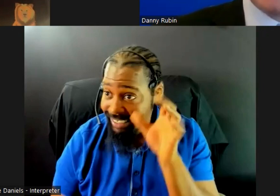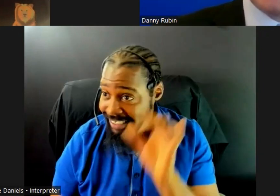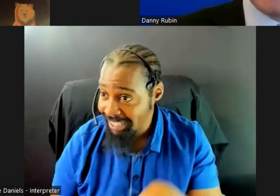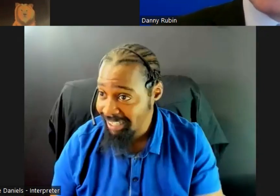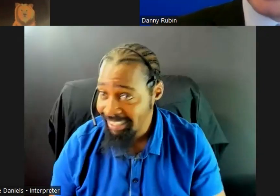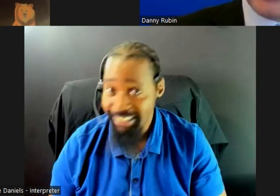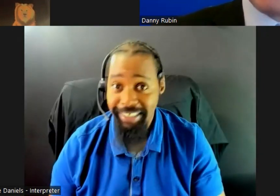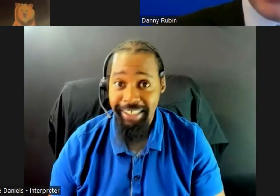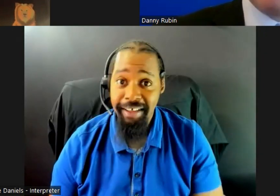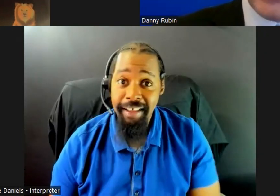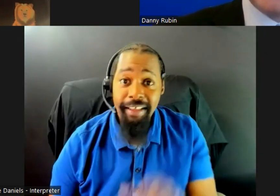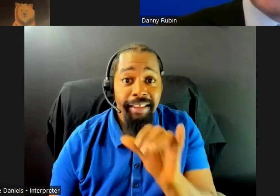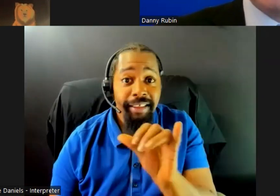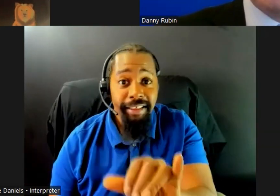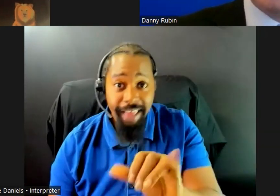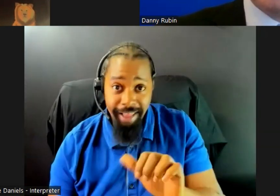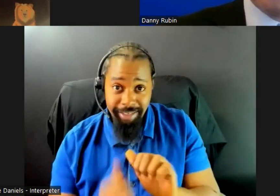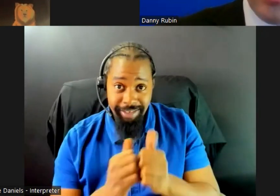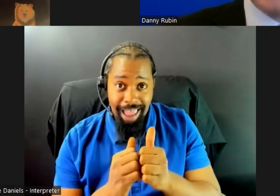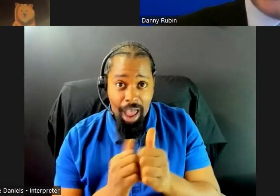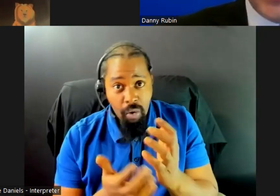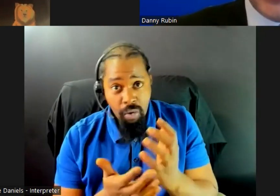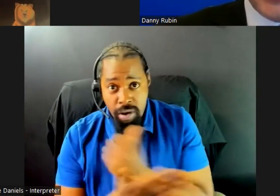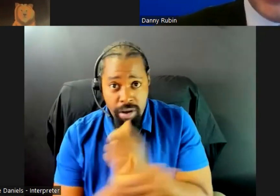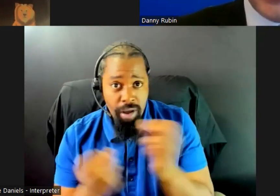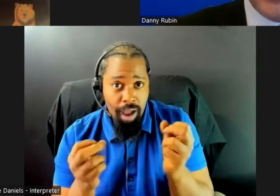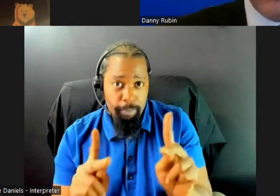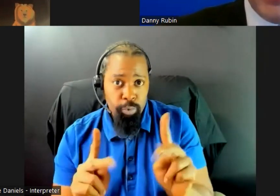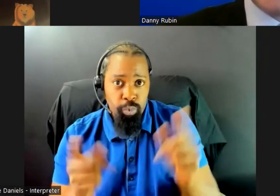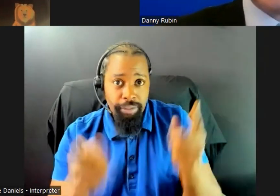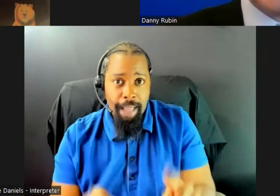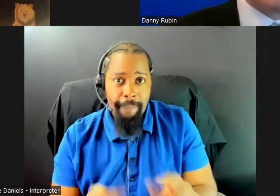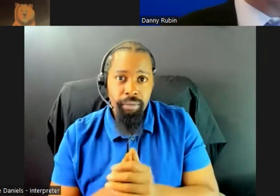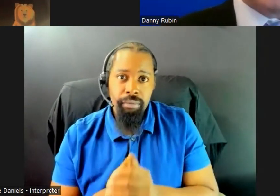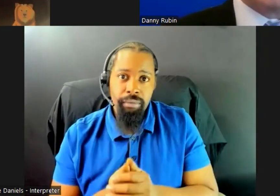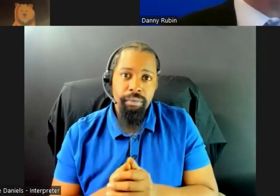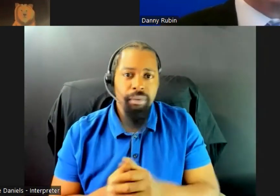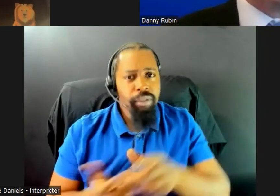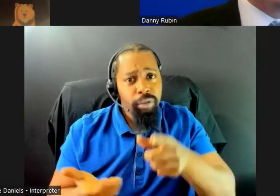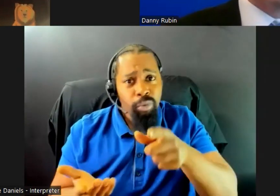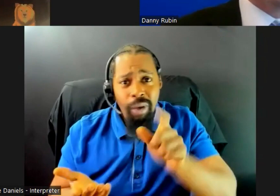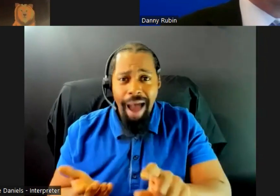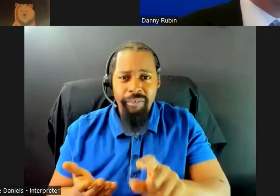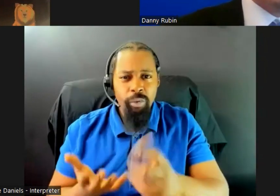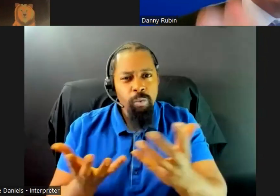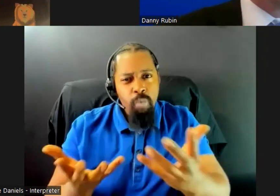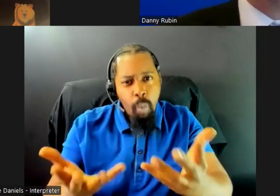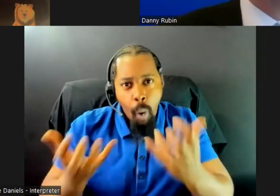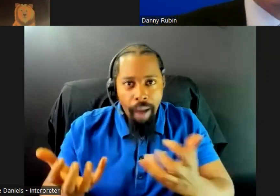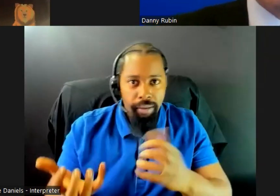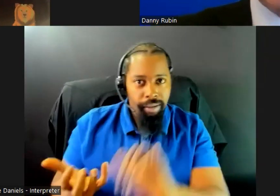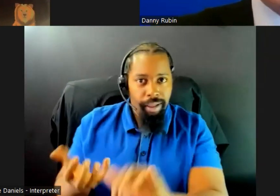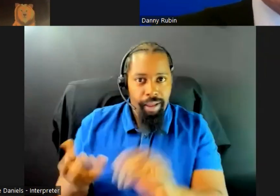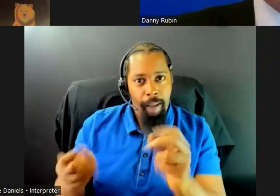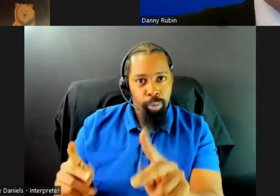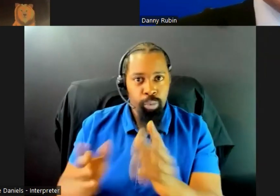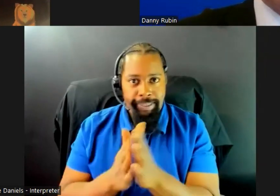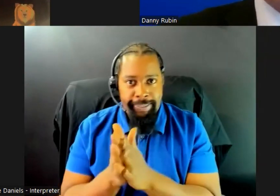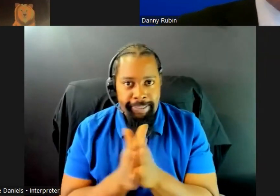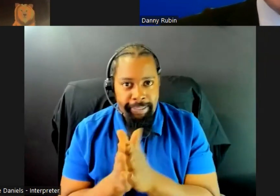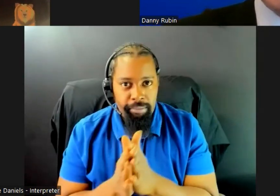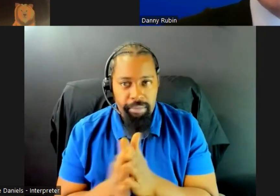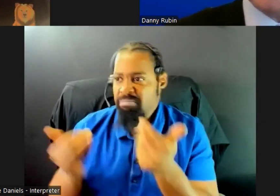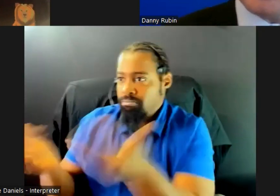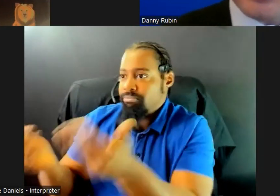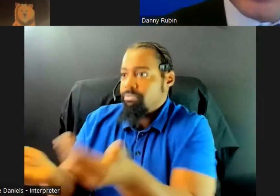how opportunities happen. How badly do you want it? Right. And okay. So continue with your internships. Keep